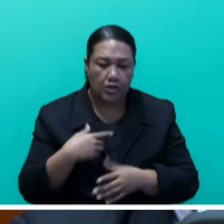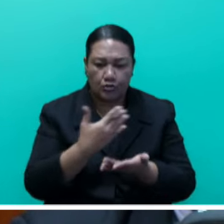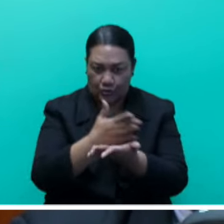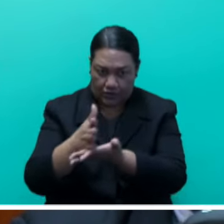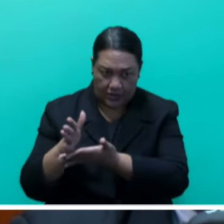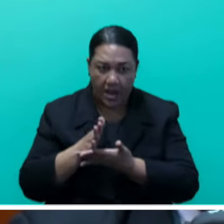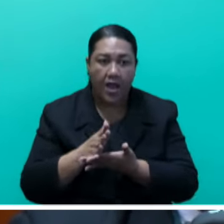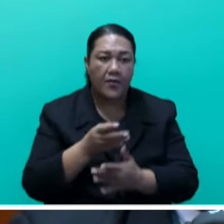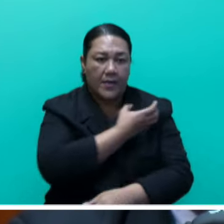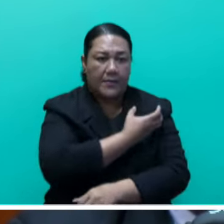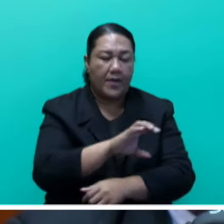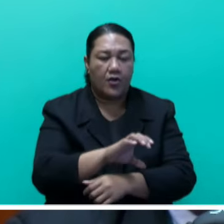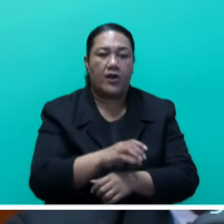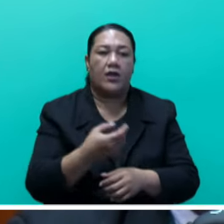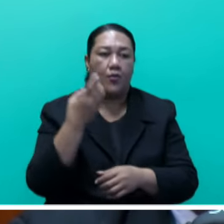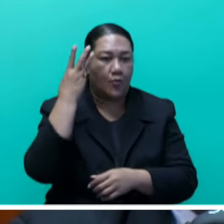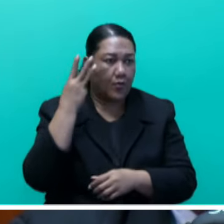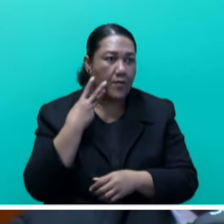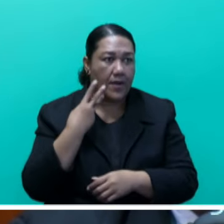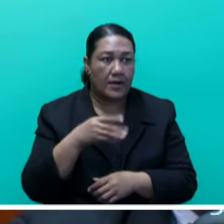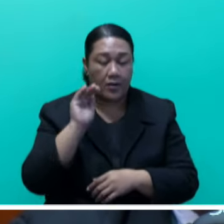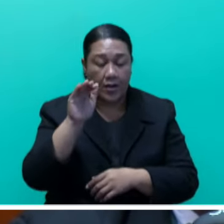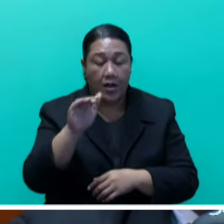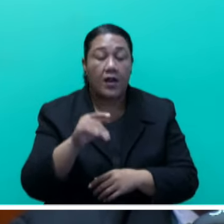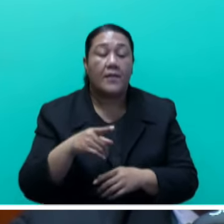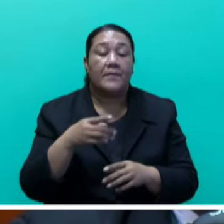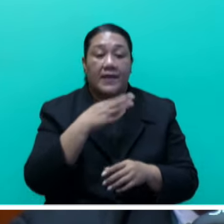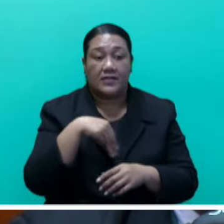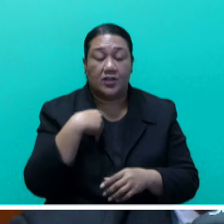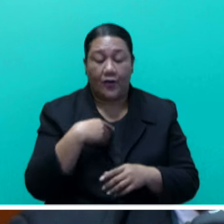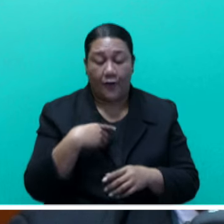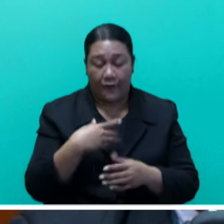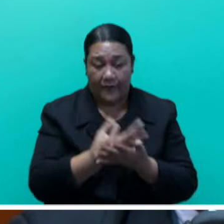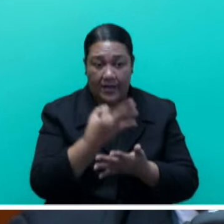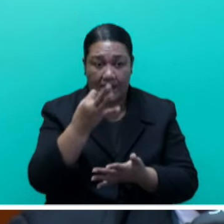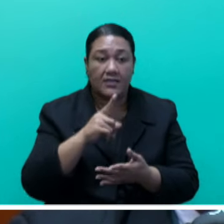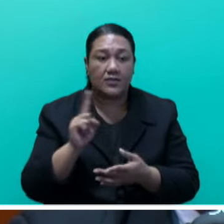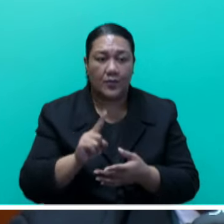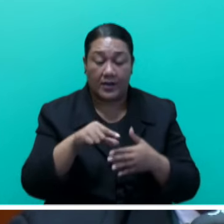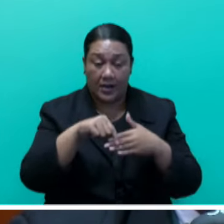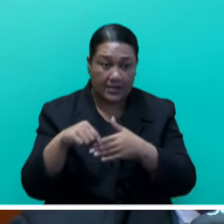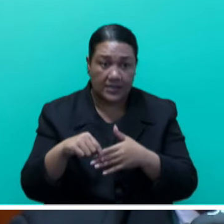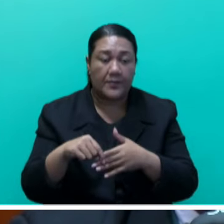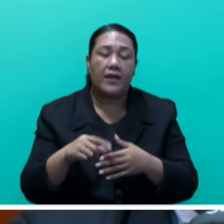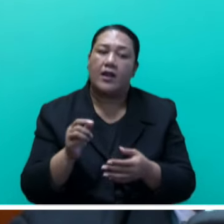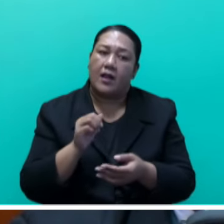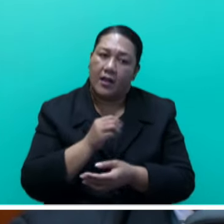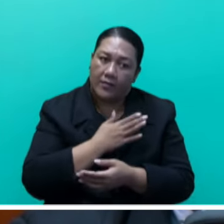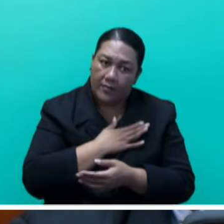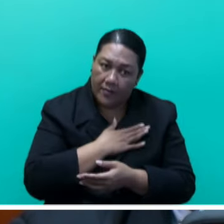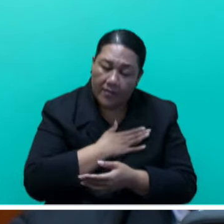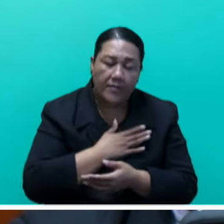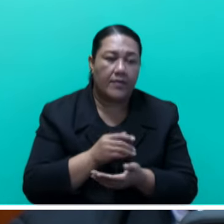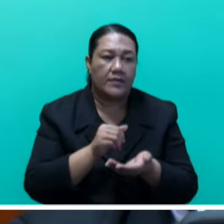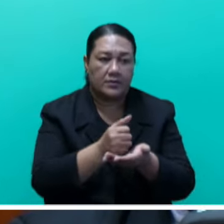women. I applaud the Ministry of Finance for its leadership in advancing the implementation of gender-responsive budgeting.